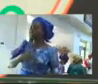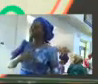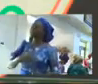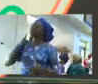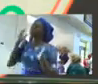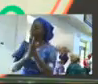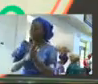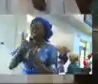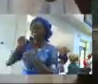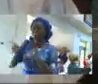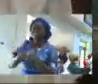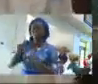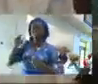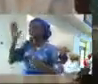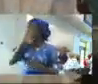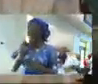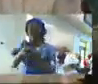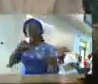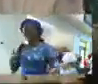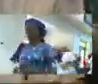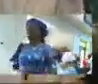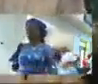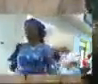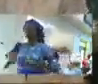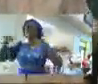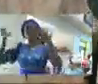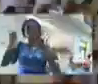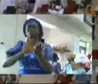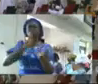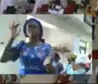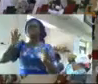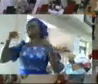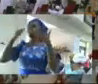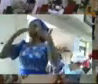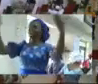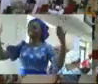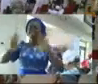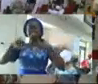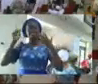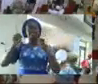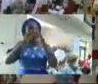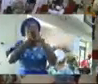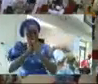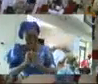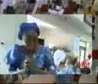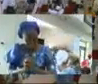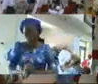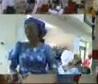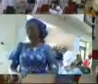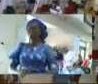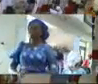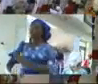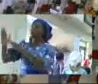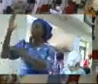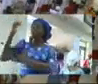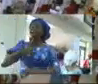your heart. Give Him glory, give Him honor, give Him adoration. He has been very,